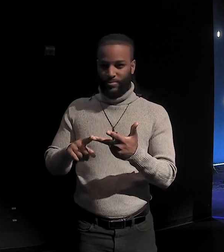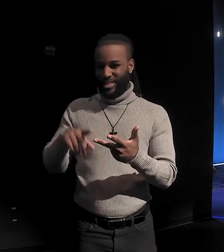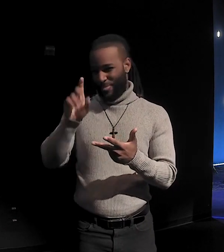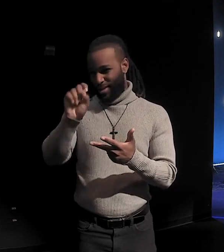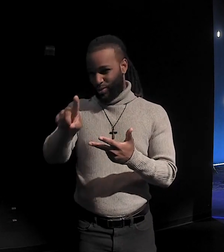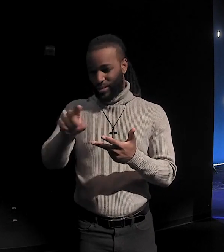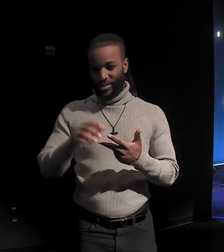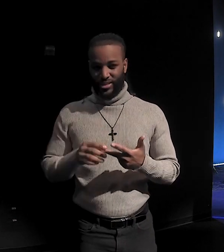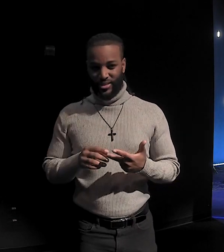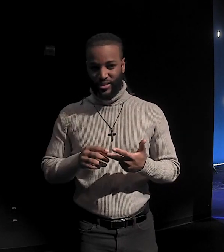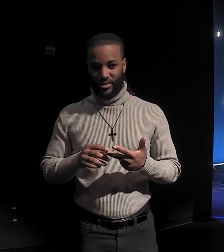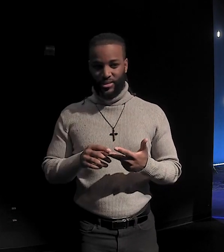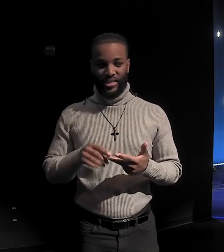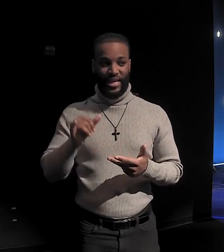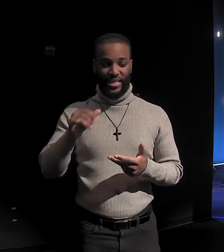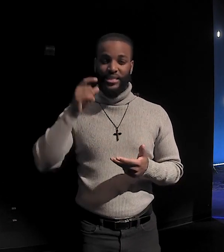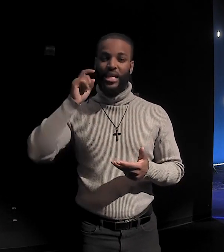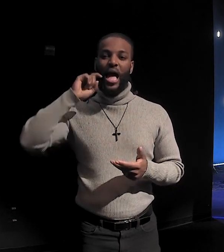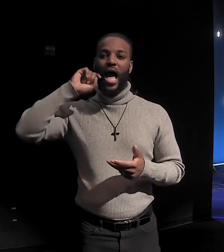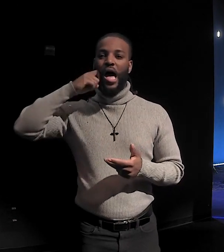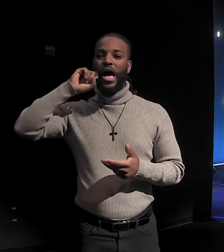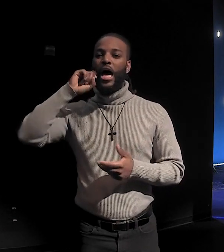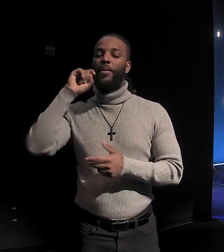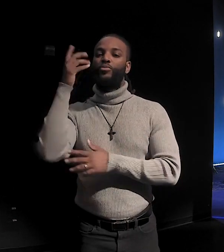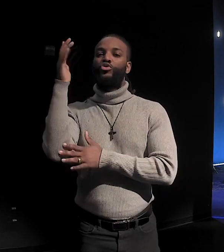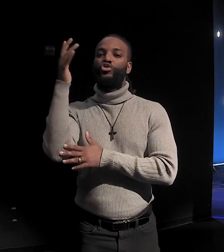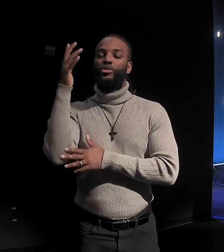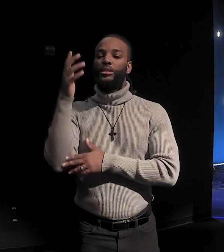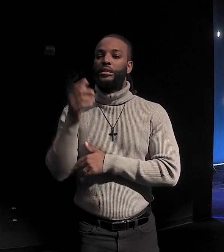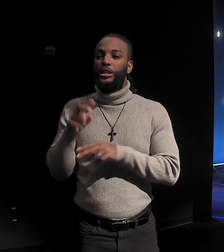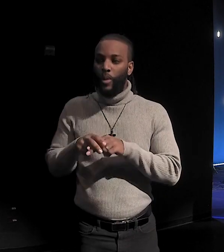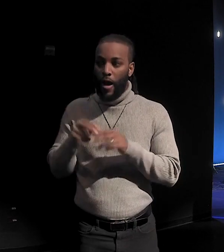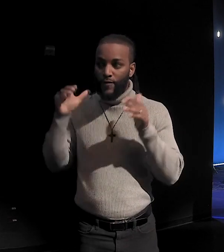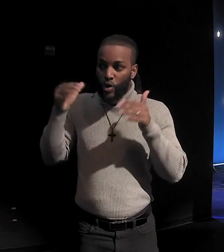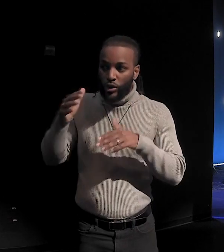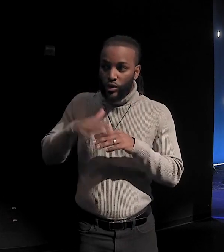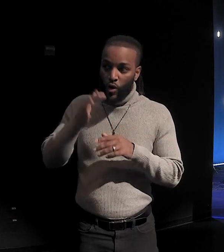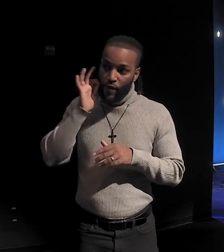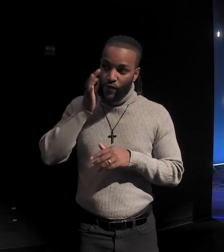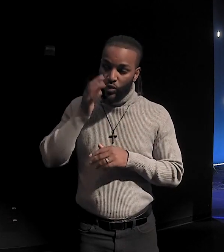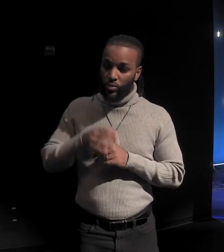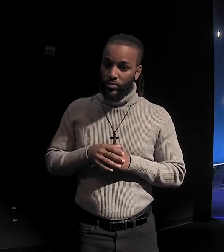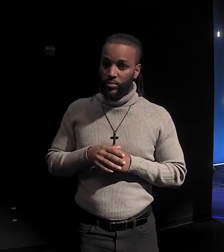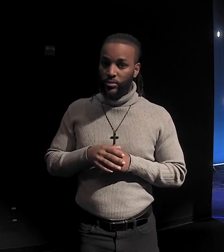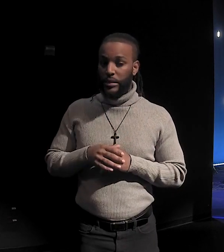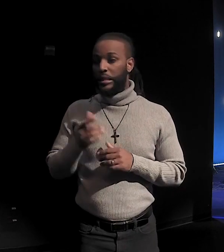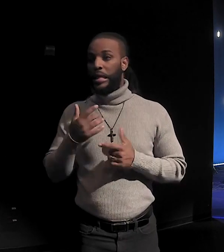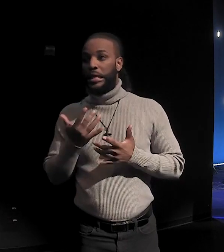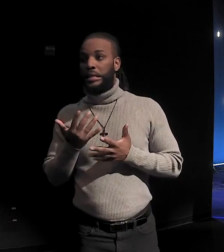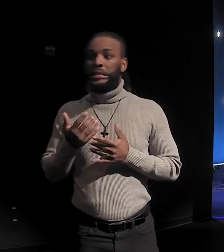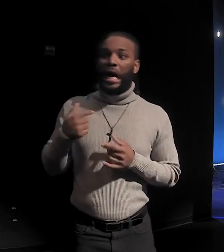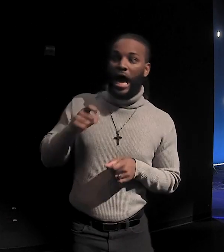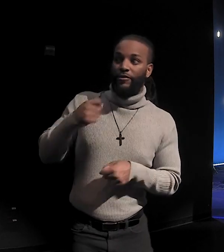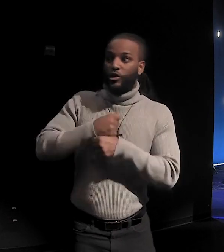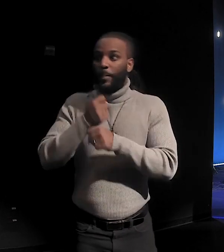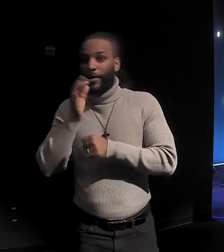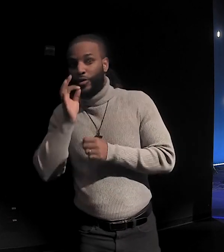question. Is an apple tree sitting around focusing on fruit? Is it focused on, I gotta make